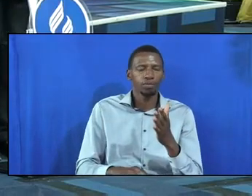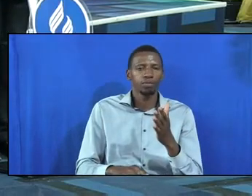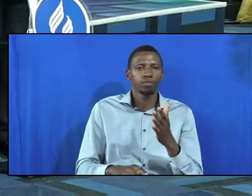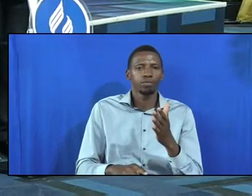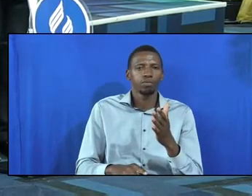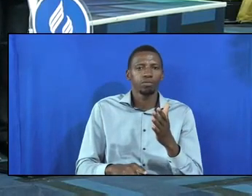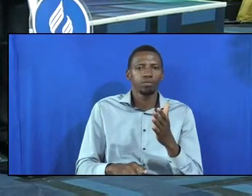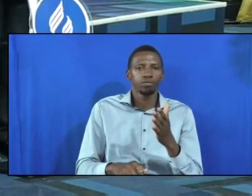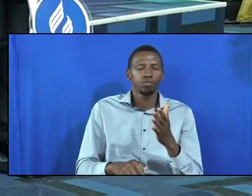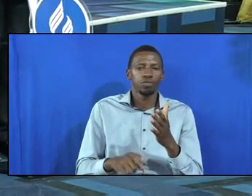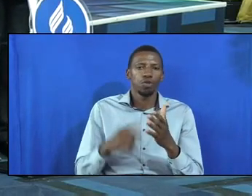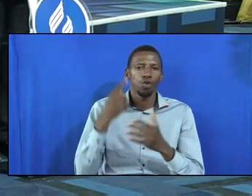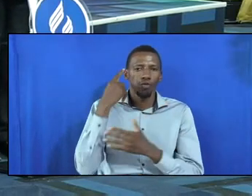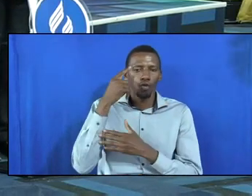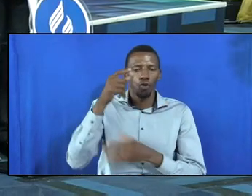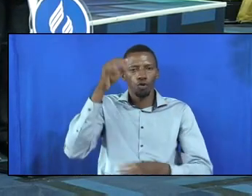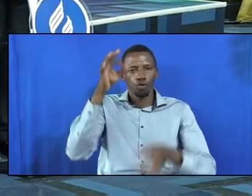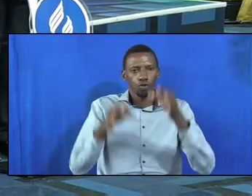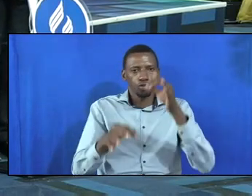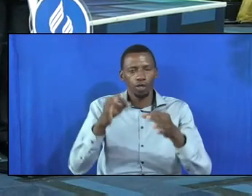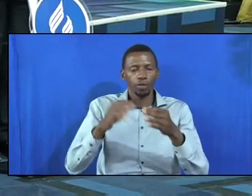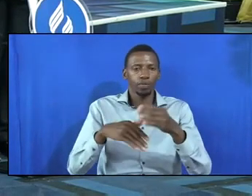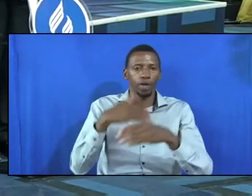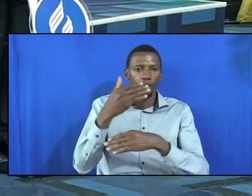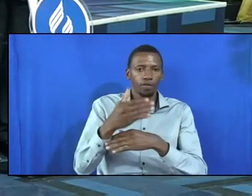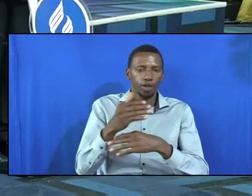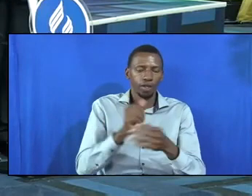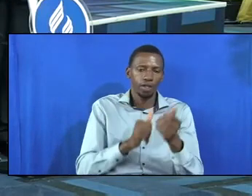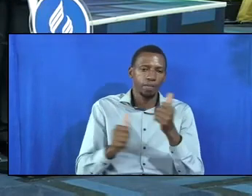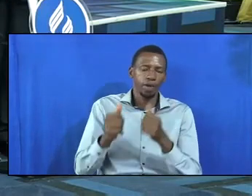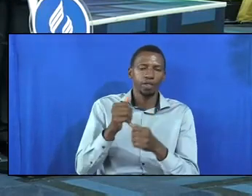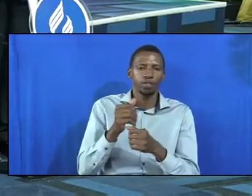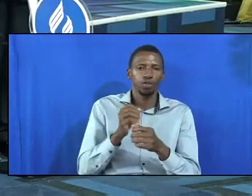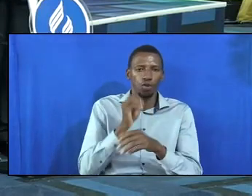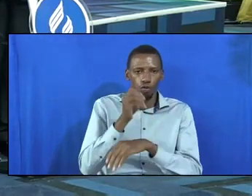Passover. As we ponder over this passage here,